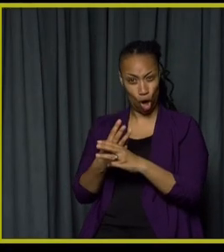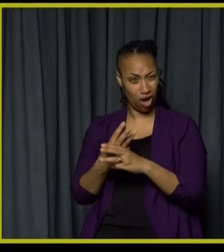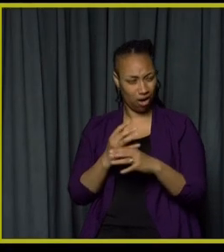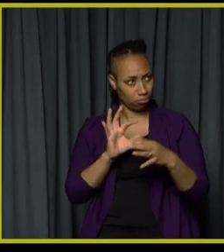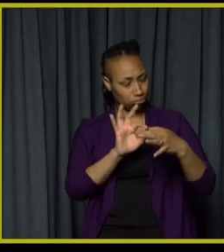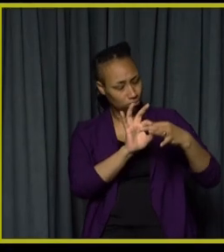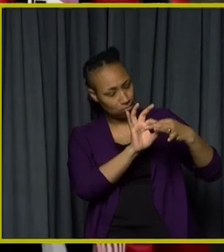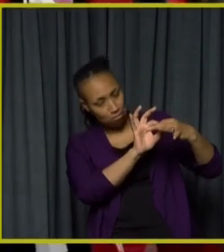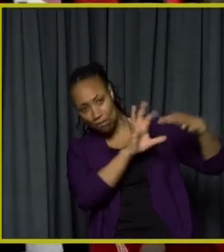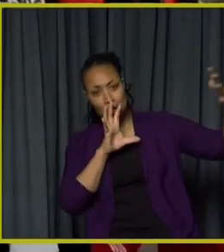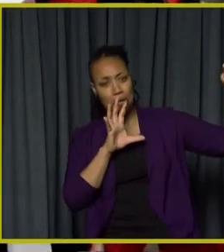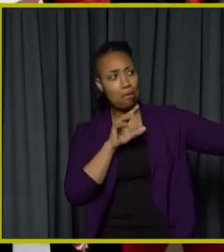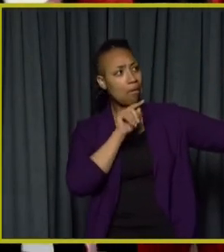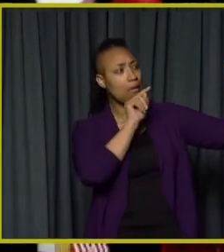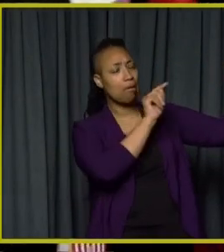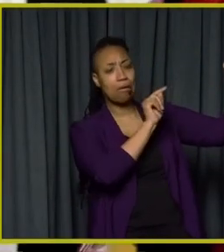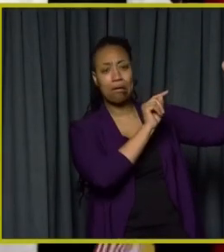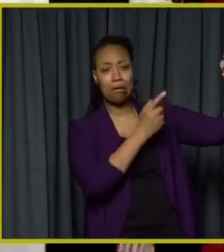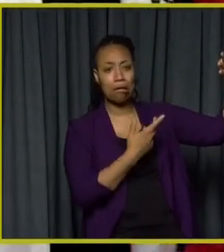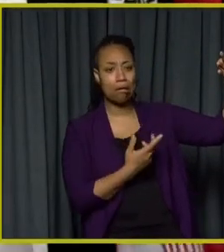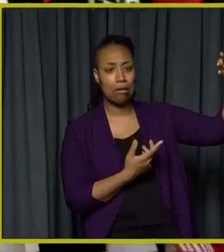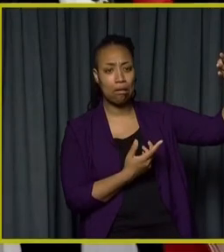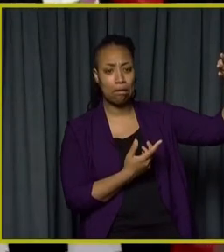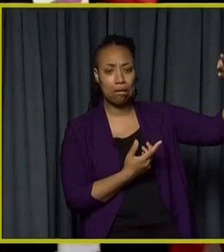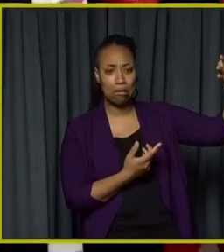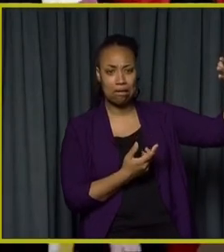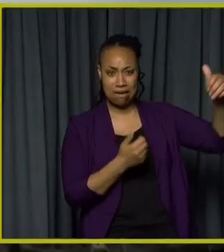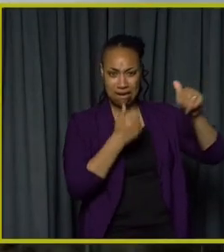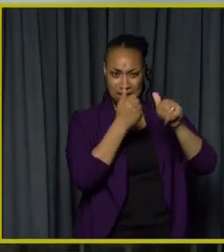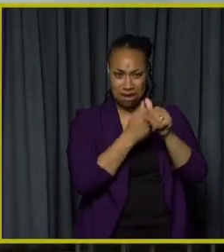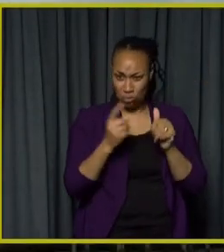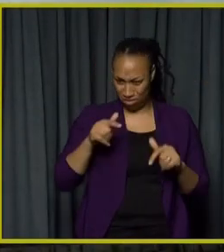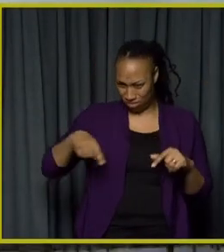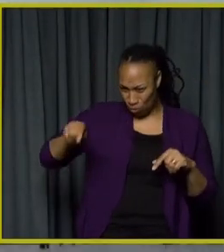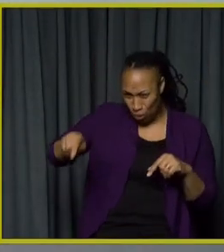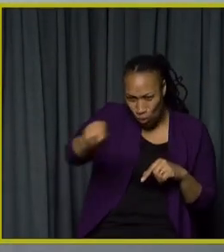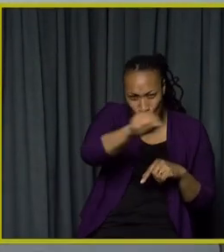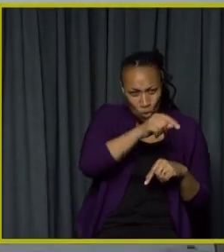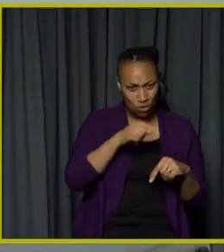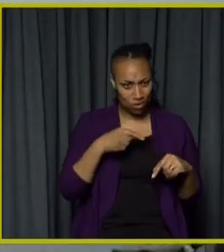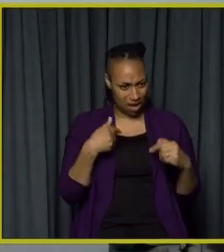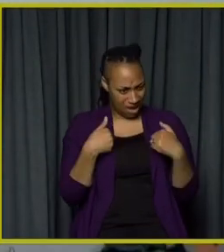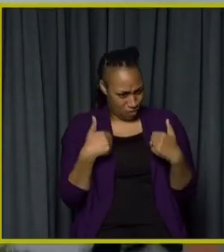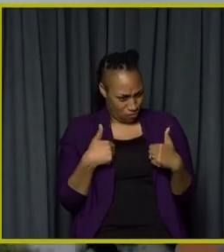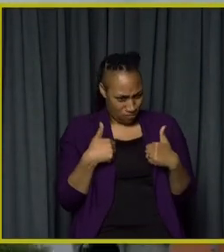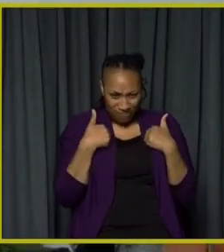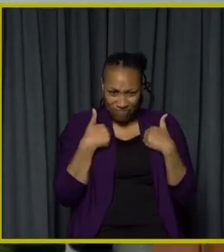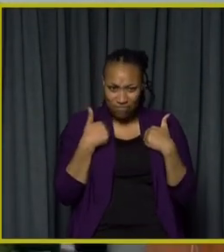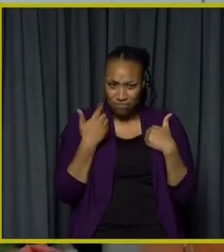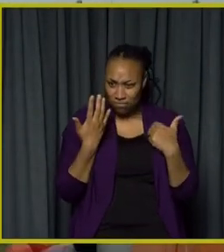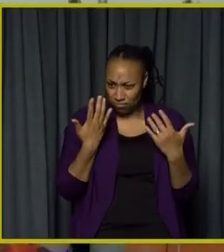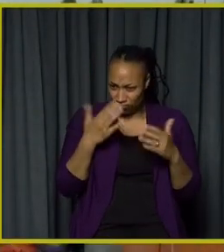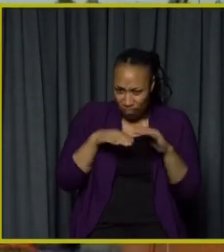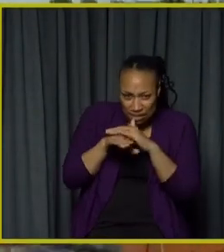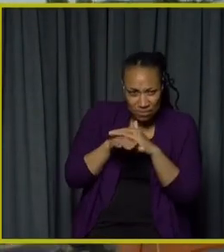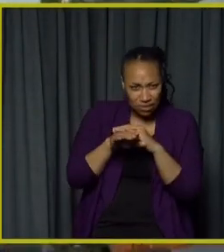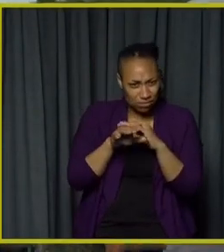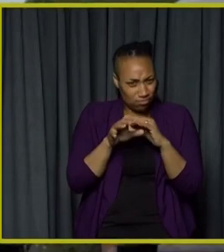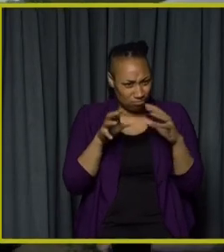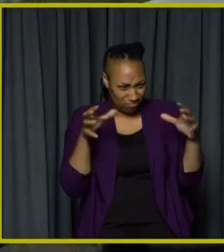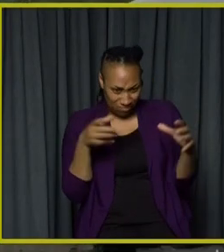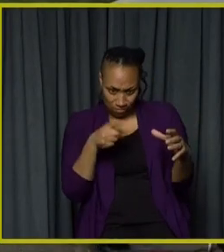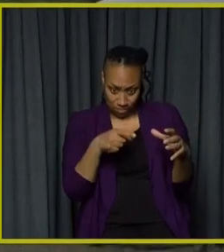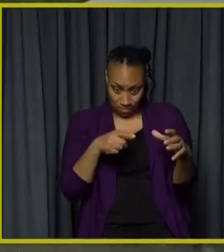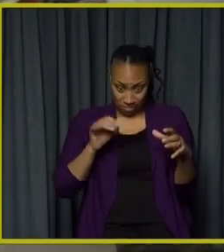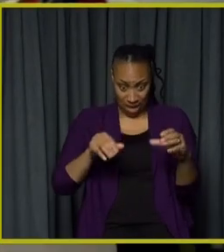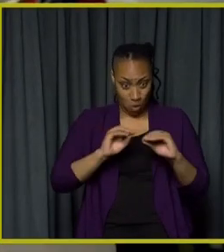Everybody has a right. Has a right. To live. To live. The Poor People's Campaign, a national call for moral